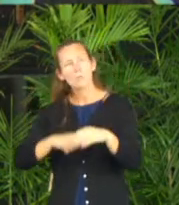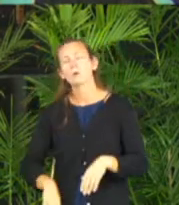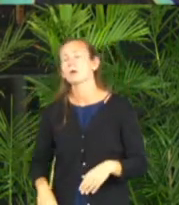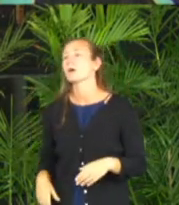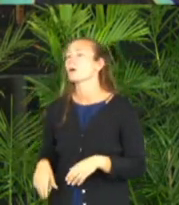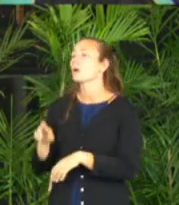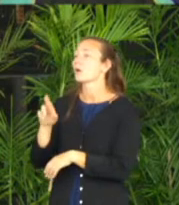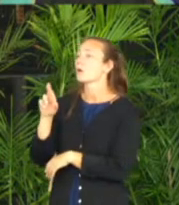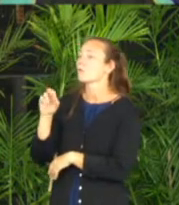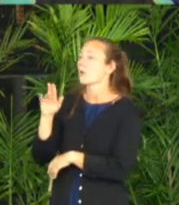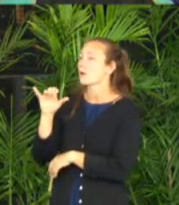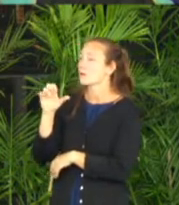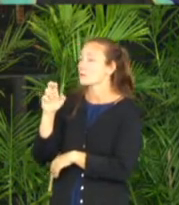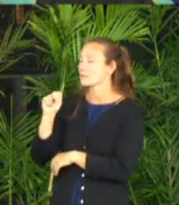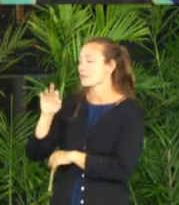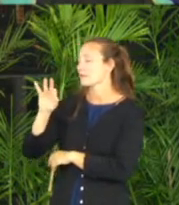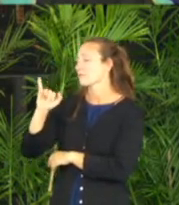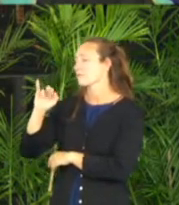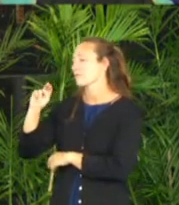Rosalind Elaine Finch,